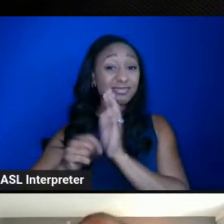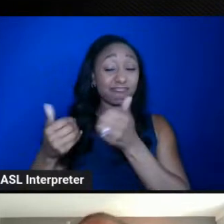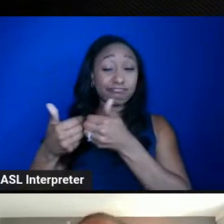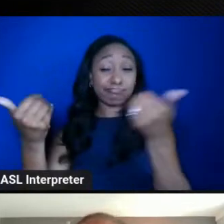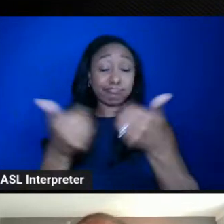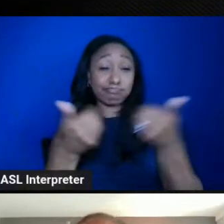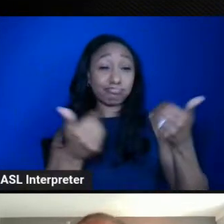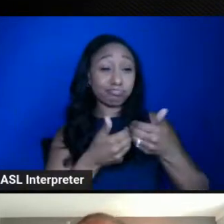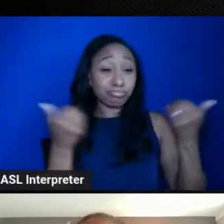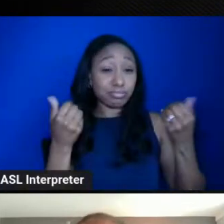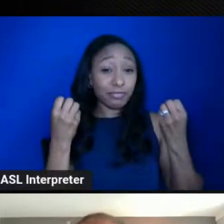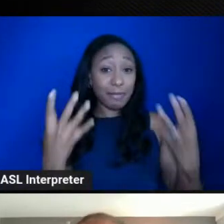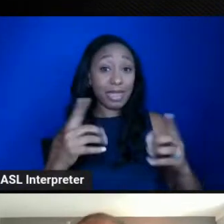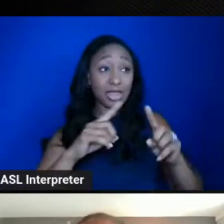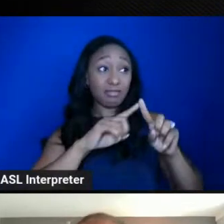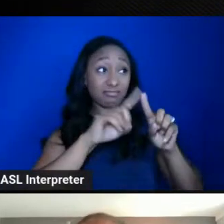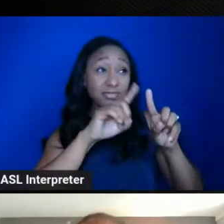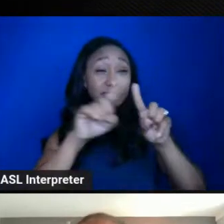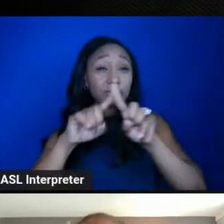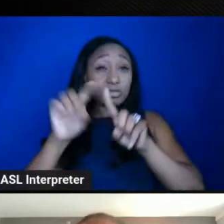states.